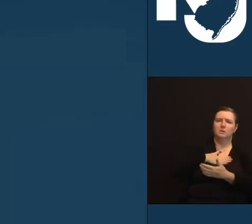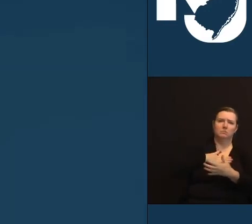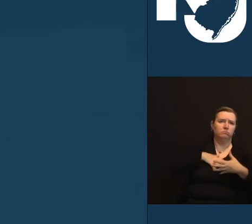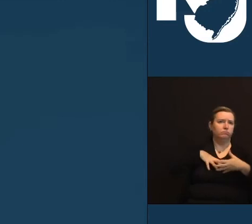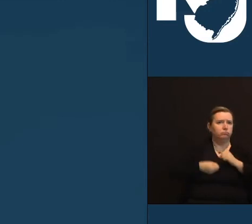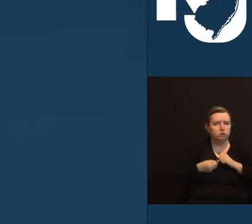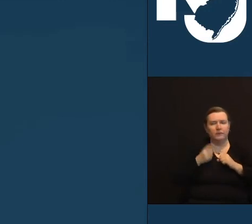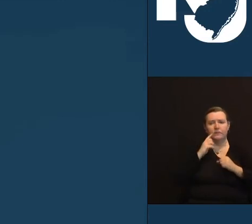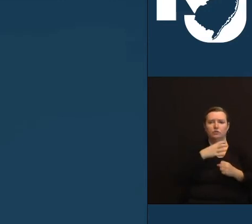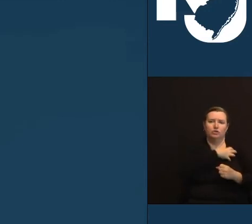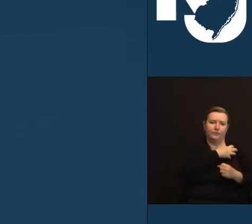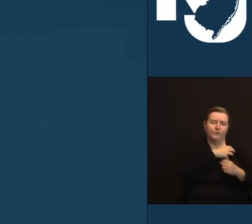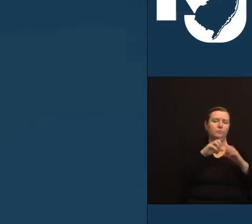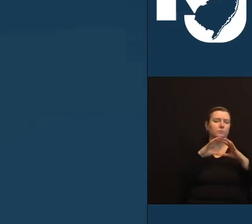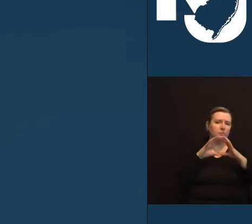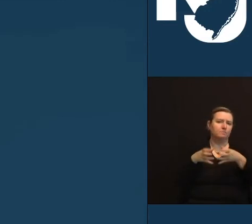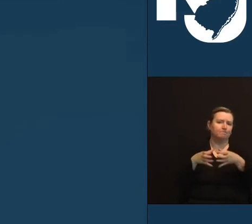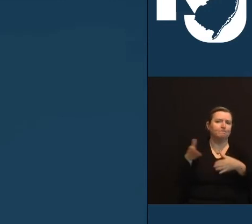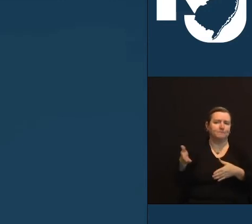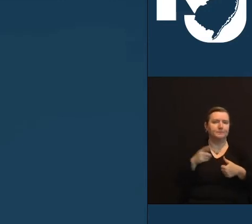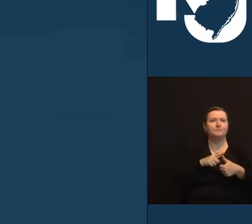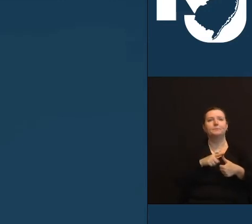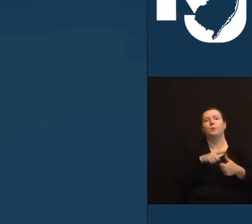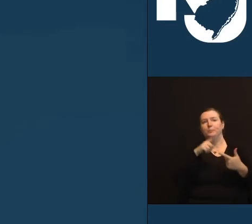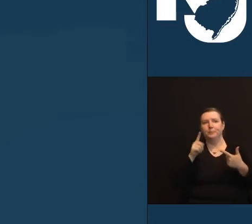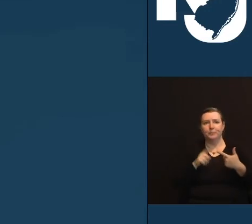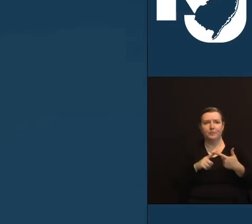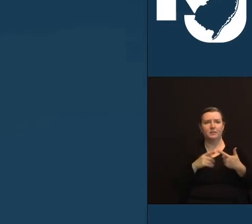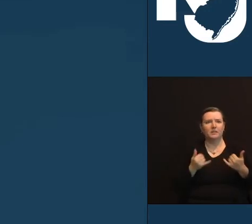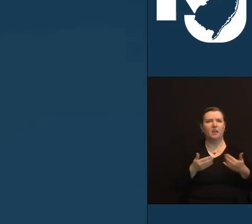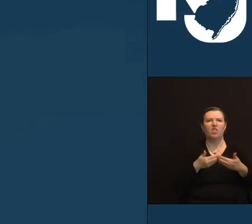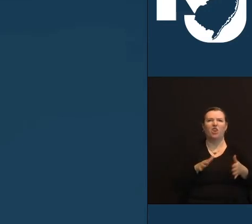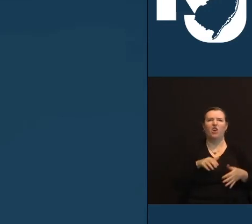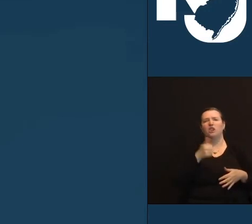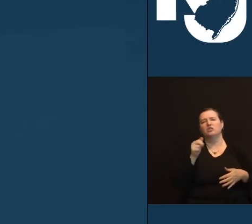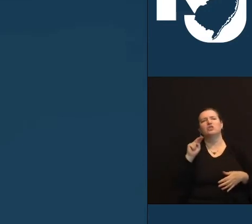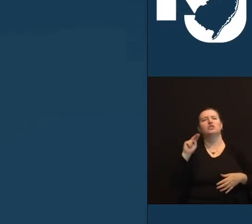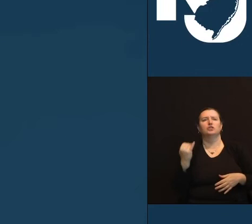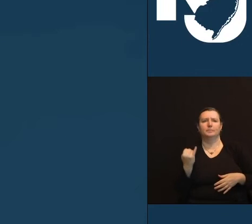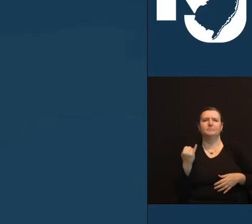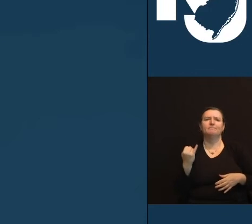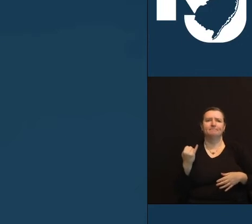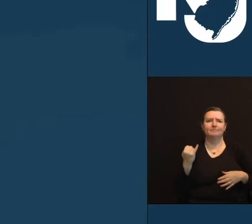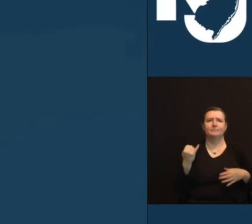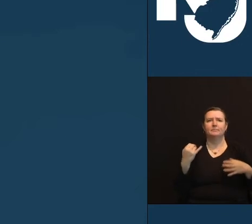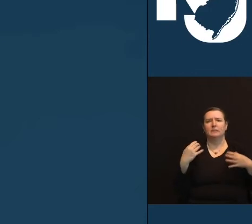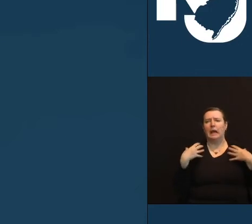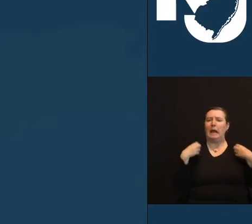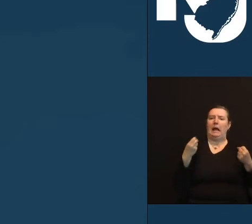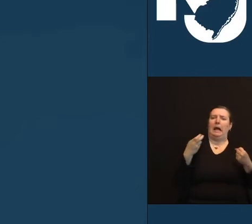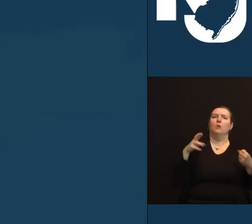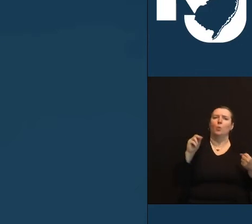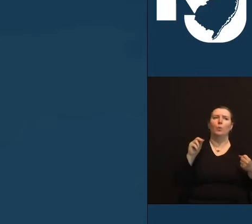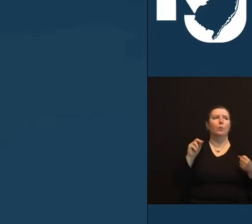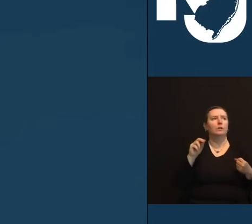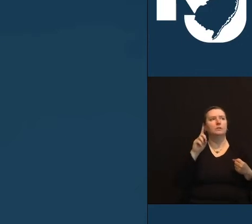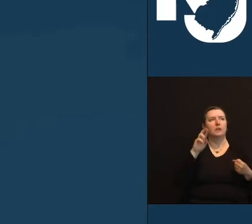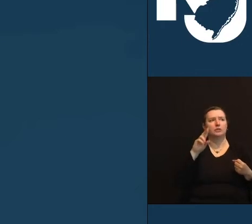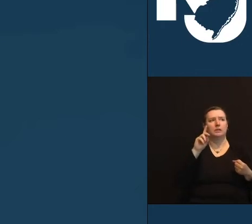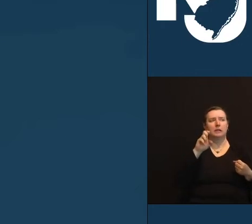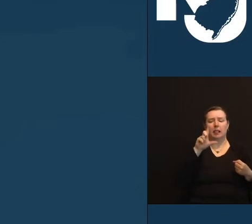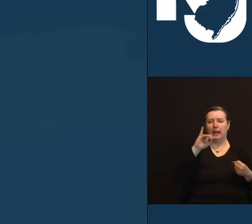we've lost another New Jersey hero. This is Dr. Kellyanne Laley, Captain, the United States Air